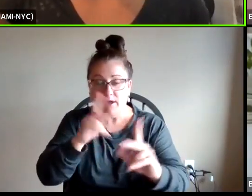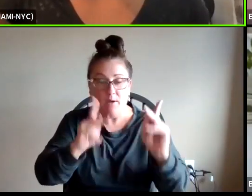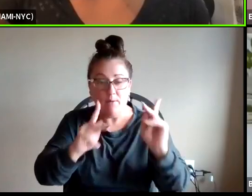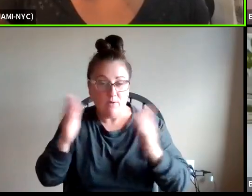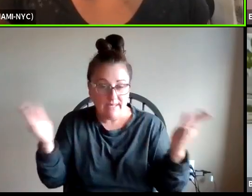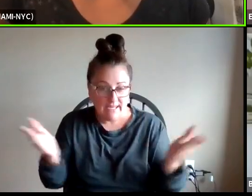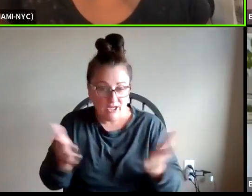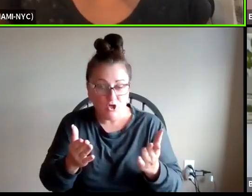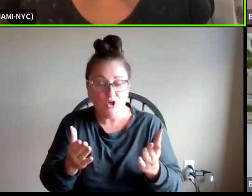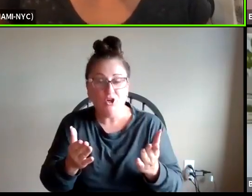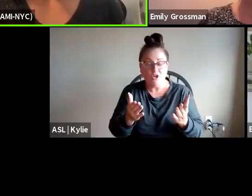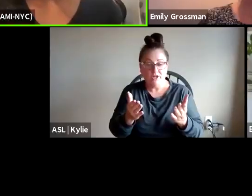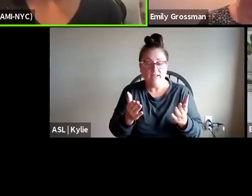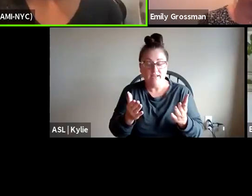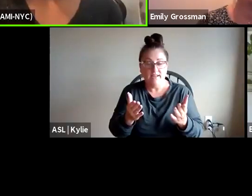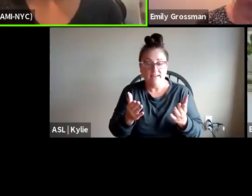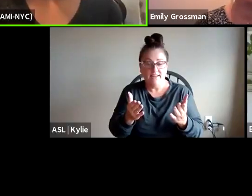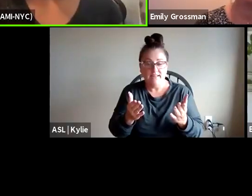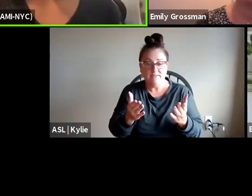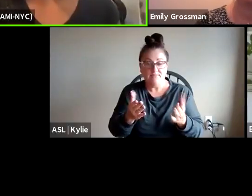here.